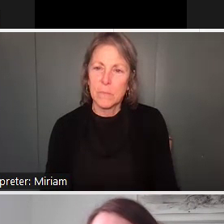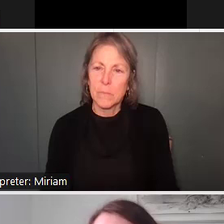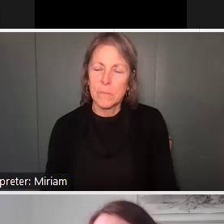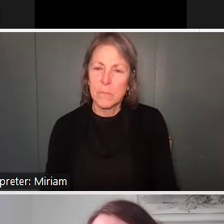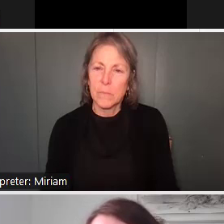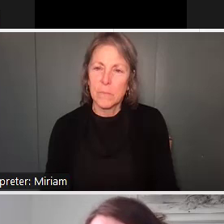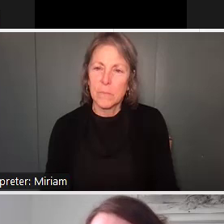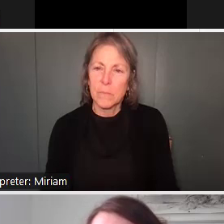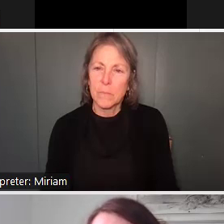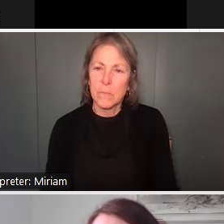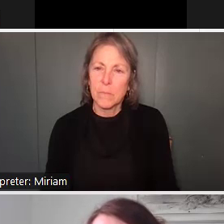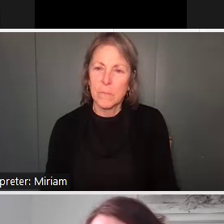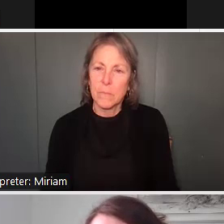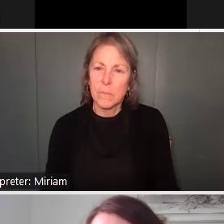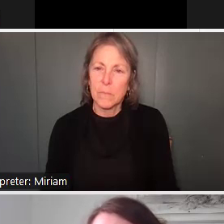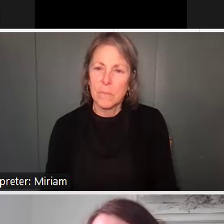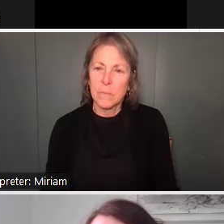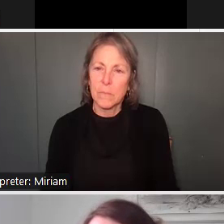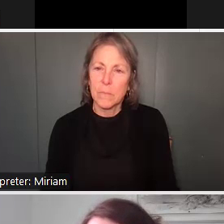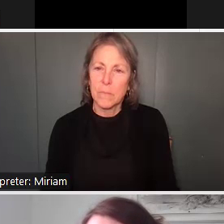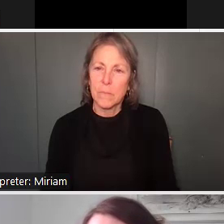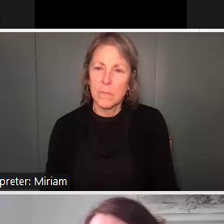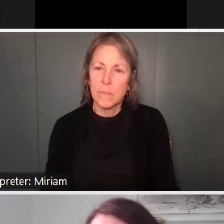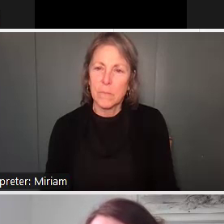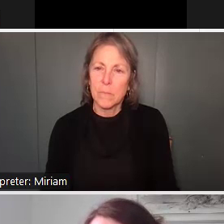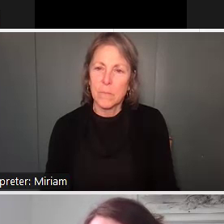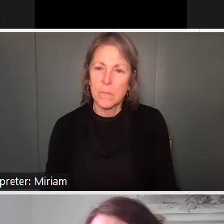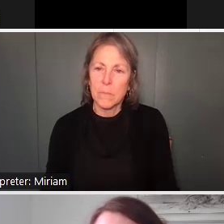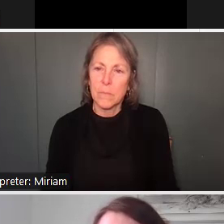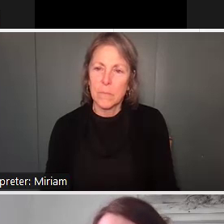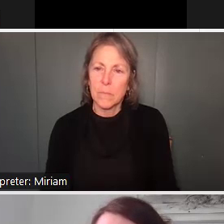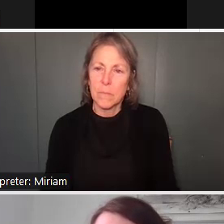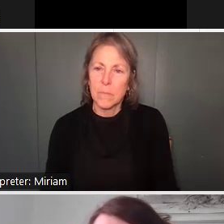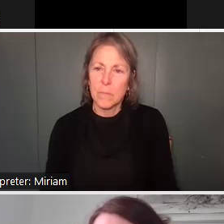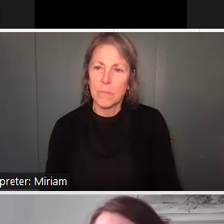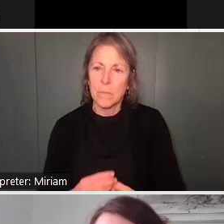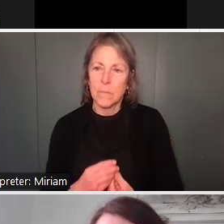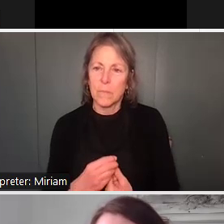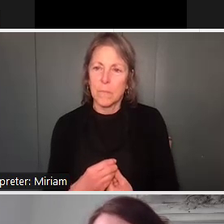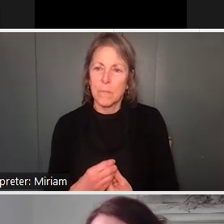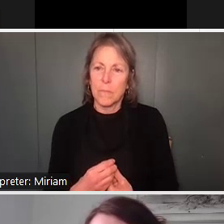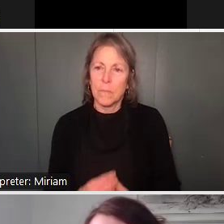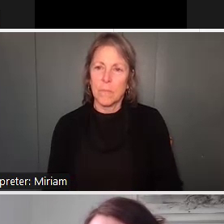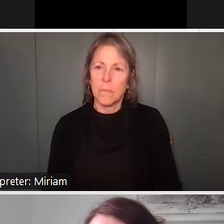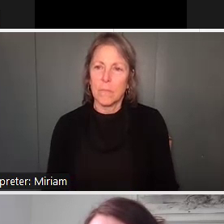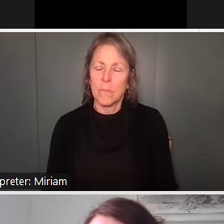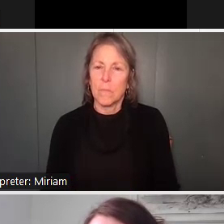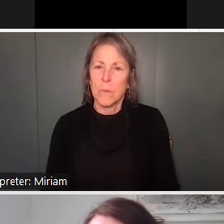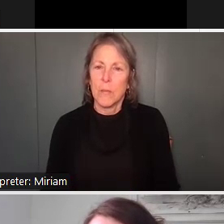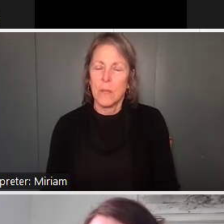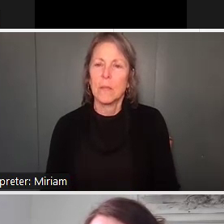their race and ethnicity. That's great. AC3 prioritizes diversity. If you are